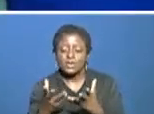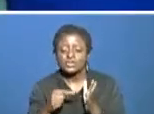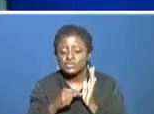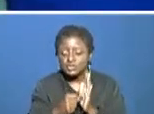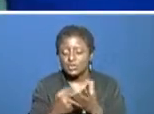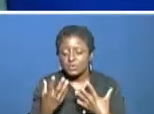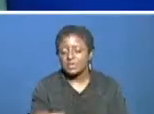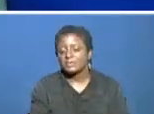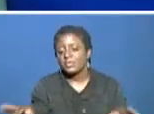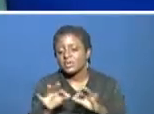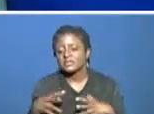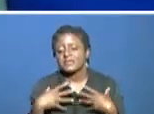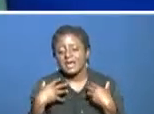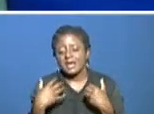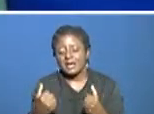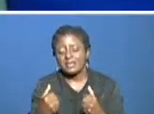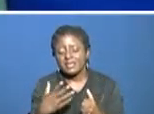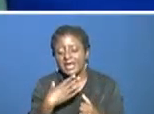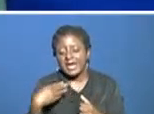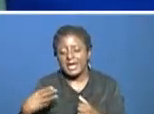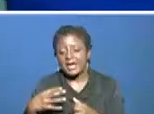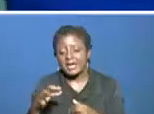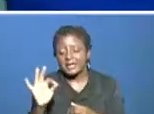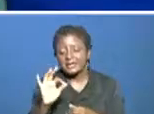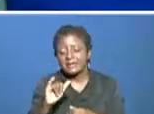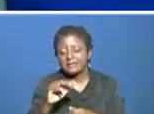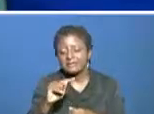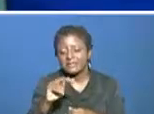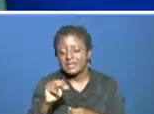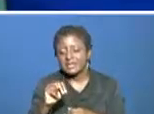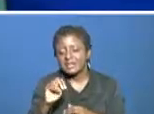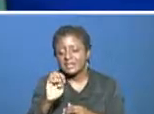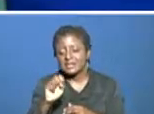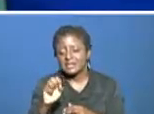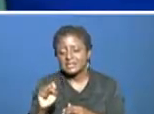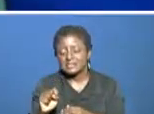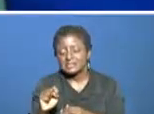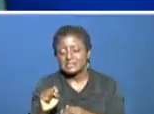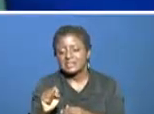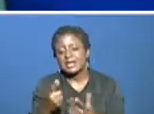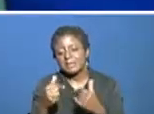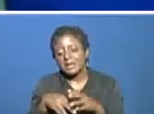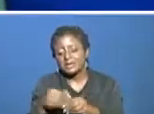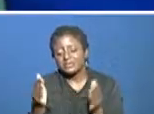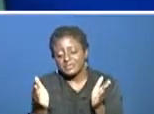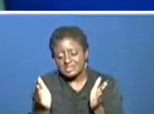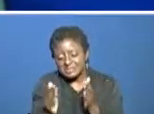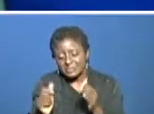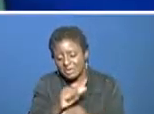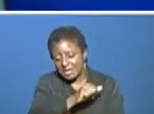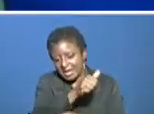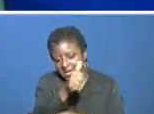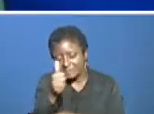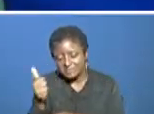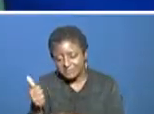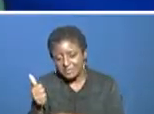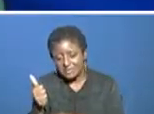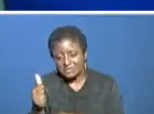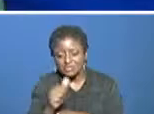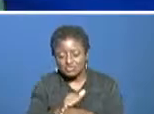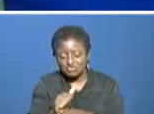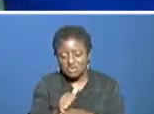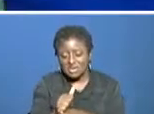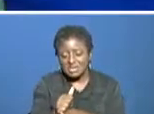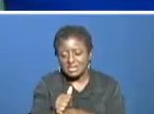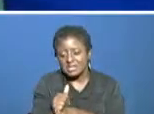importance of health and fitness. You know, so the coming out of just a small atmosphere where they can only train on a small level, getting back into